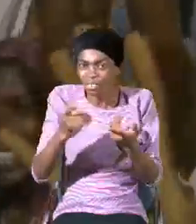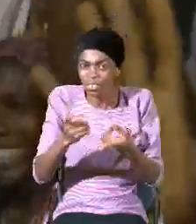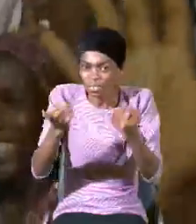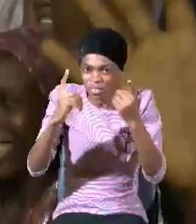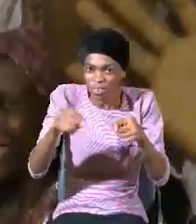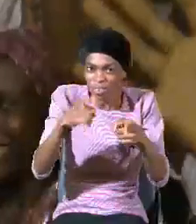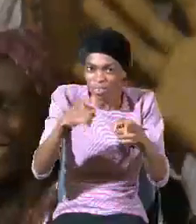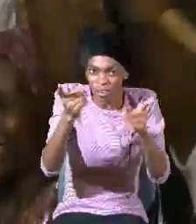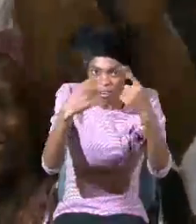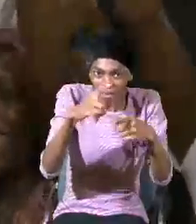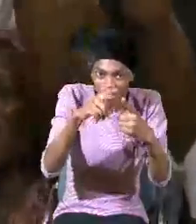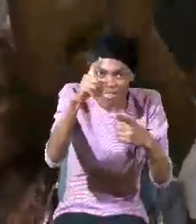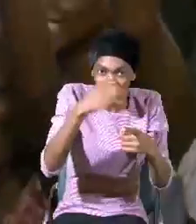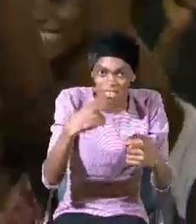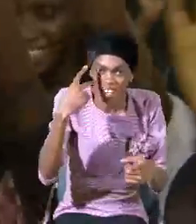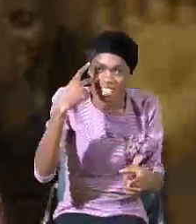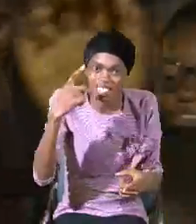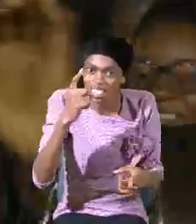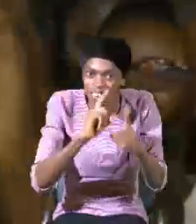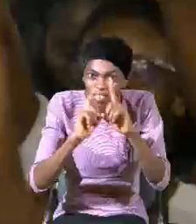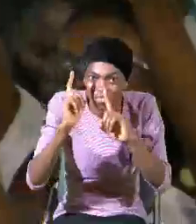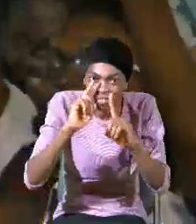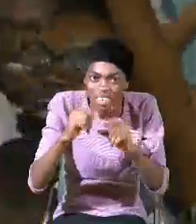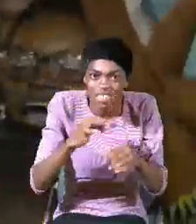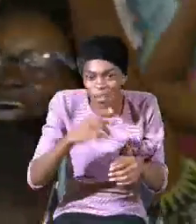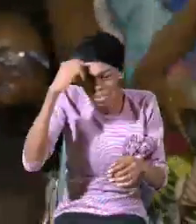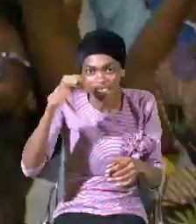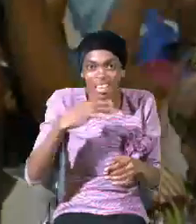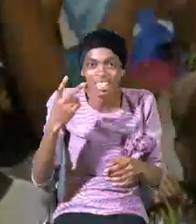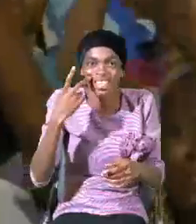there. I said, I see a conqueror there. Amen.